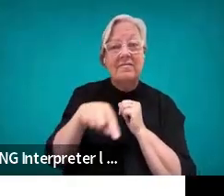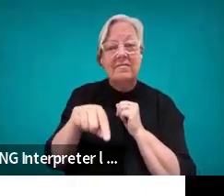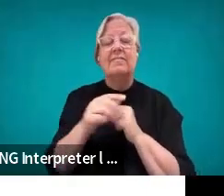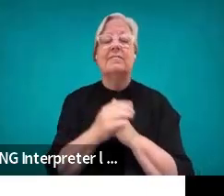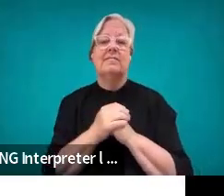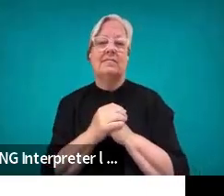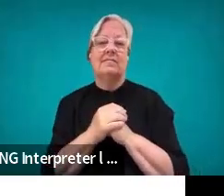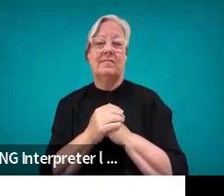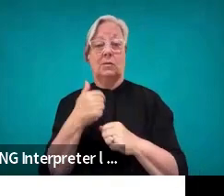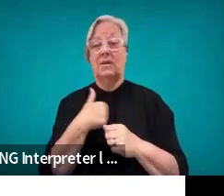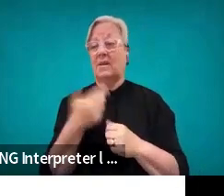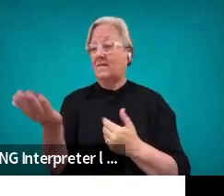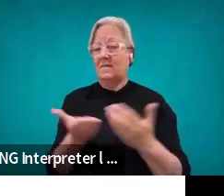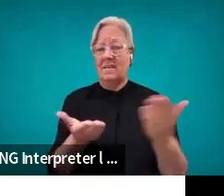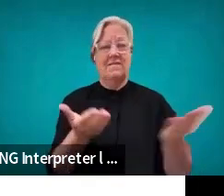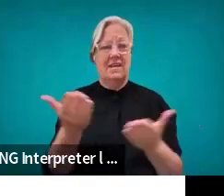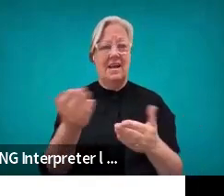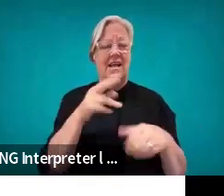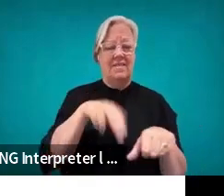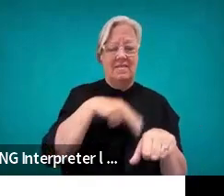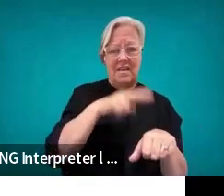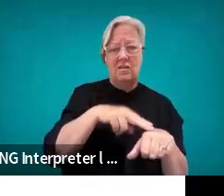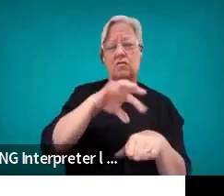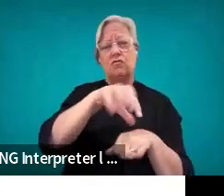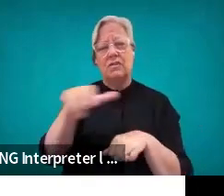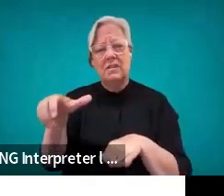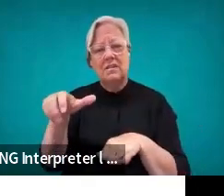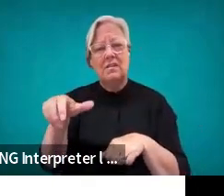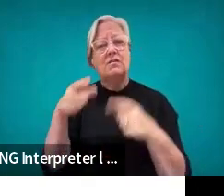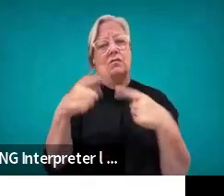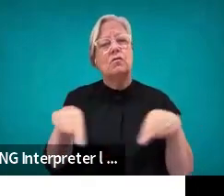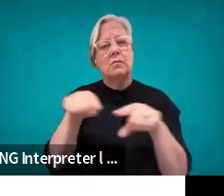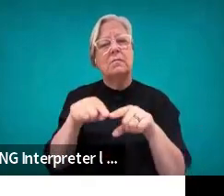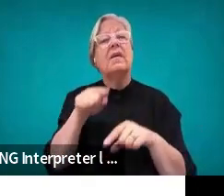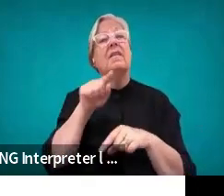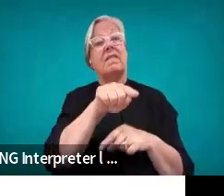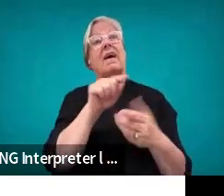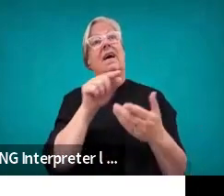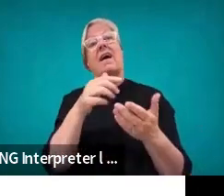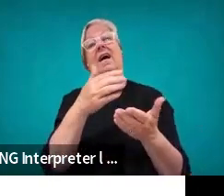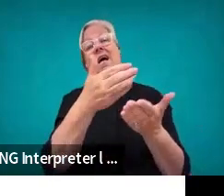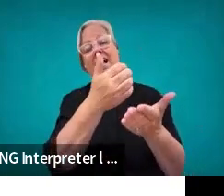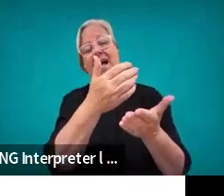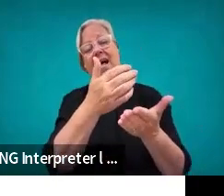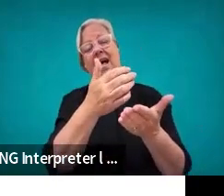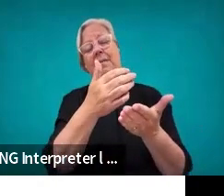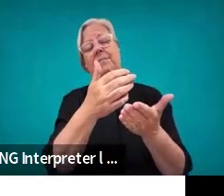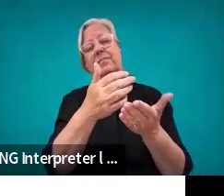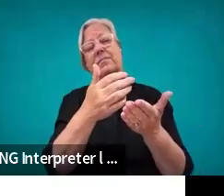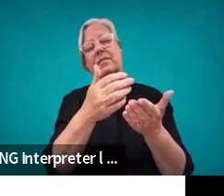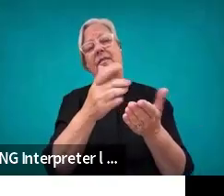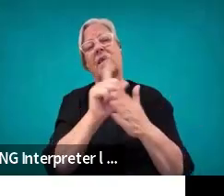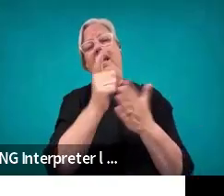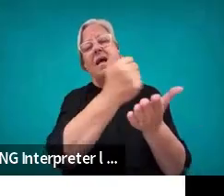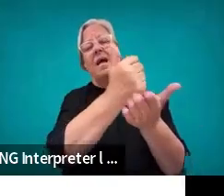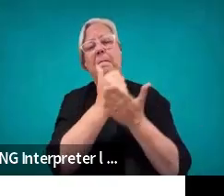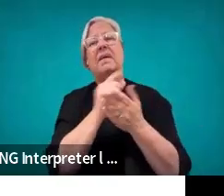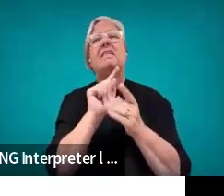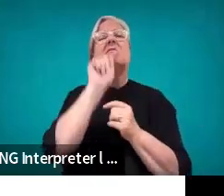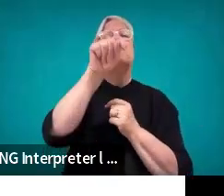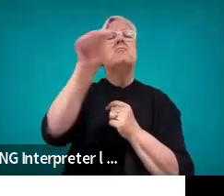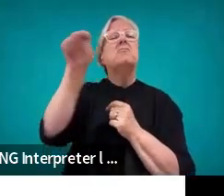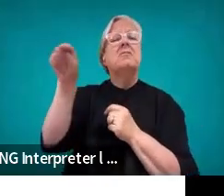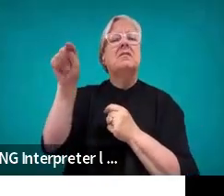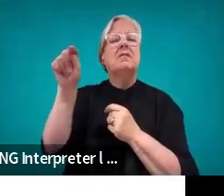we invited the national and the regional reference groups, and they helped us invite the grantees and the implementing partners